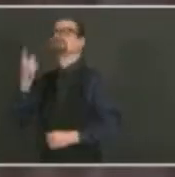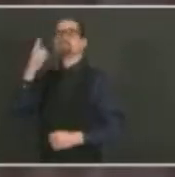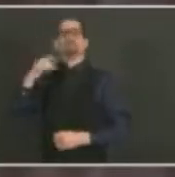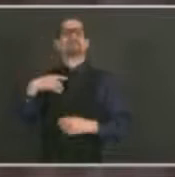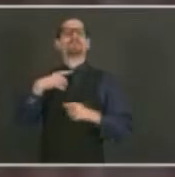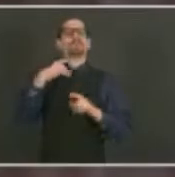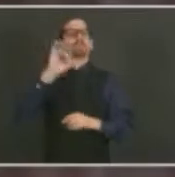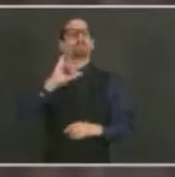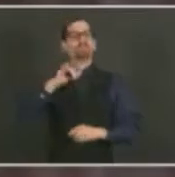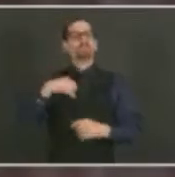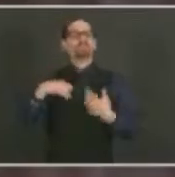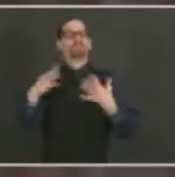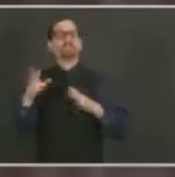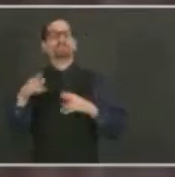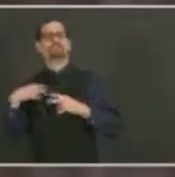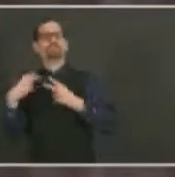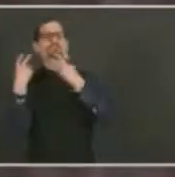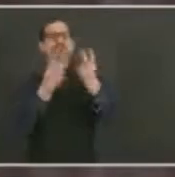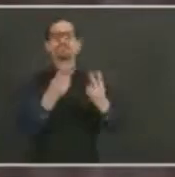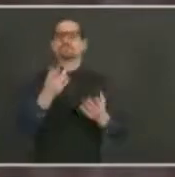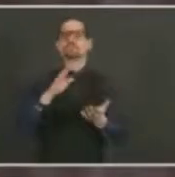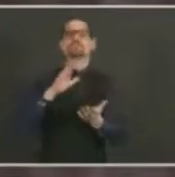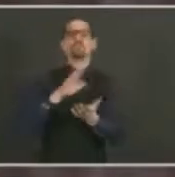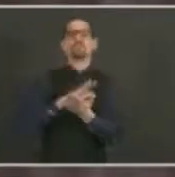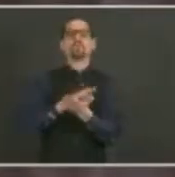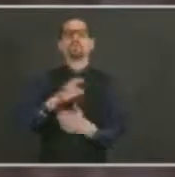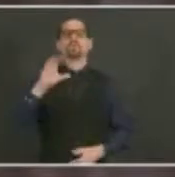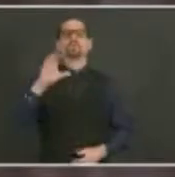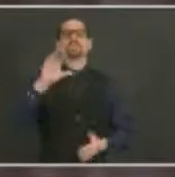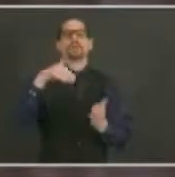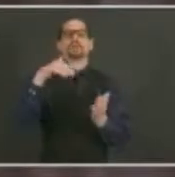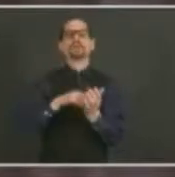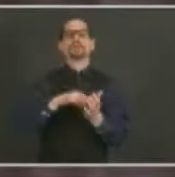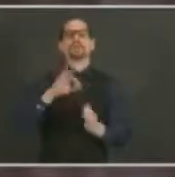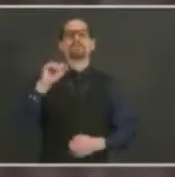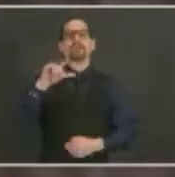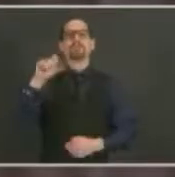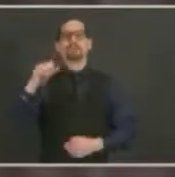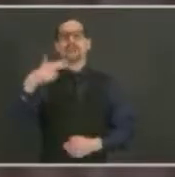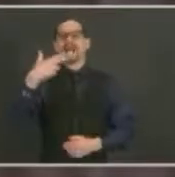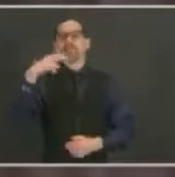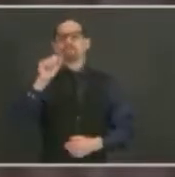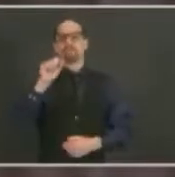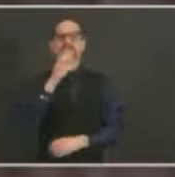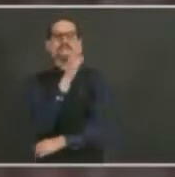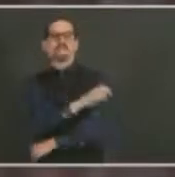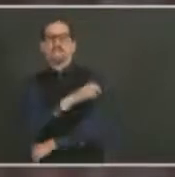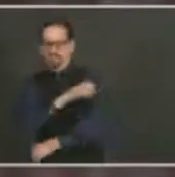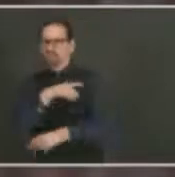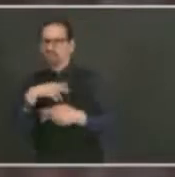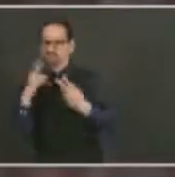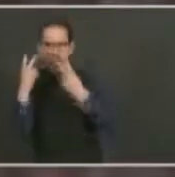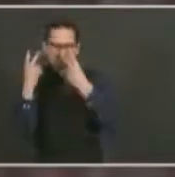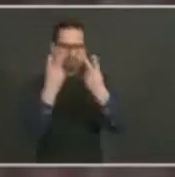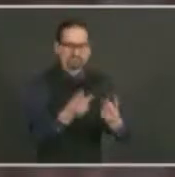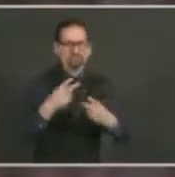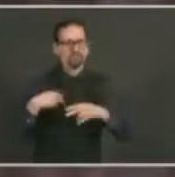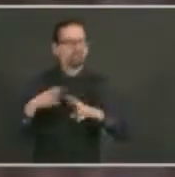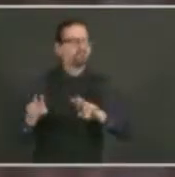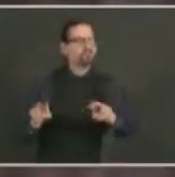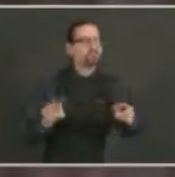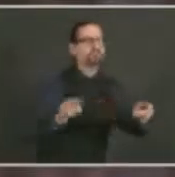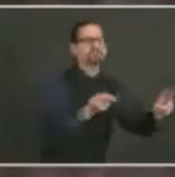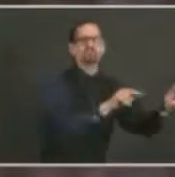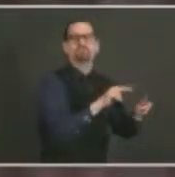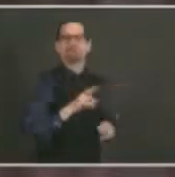Clinic with Mayor Maria Rivera, and I was impressed with the community engagement